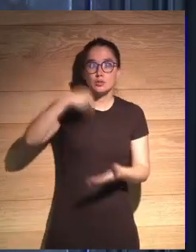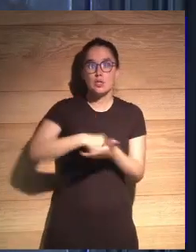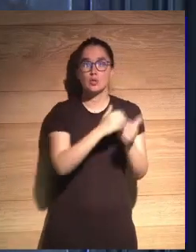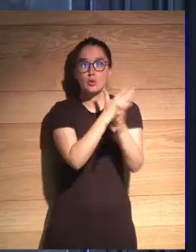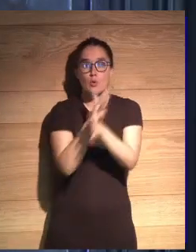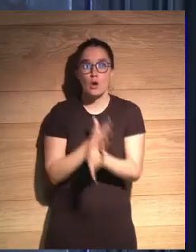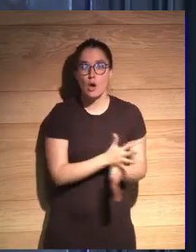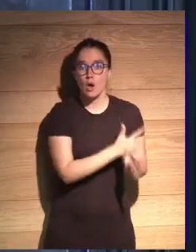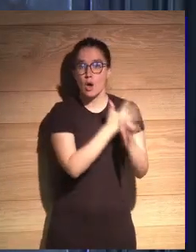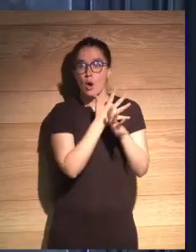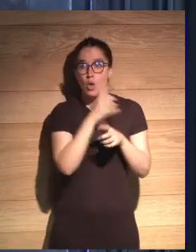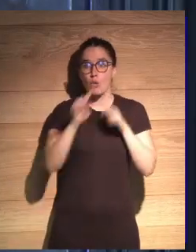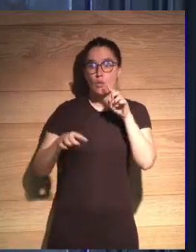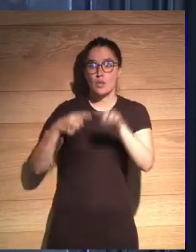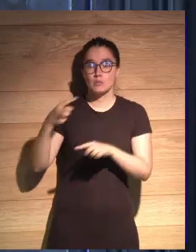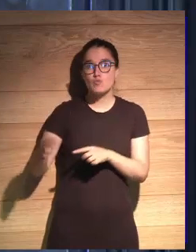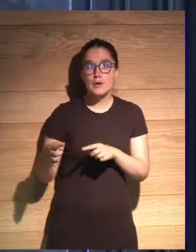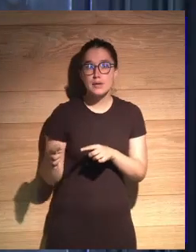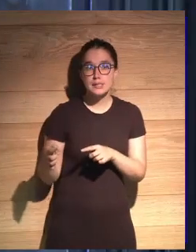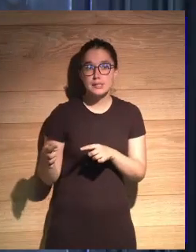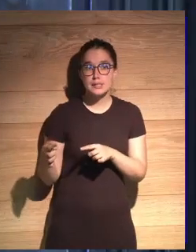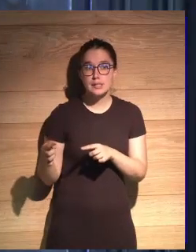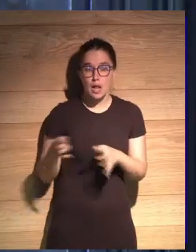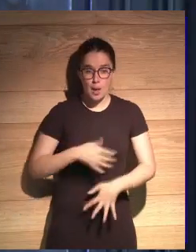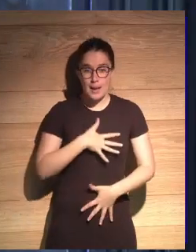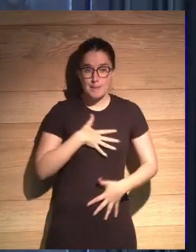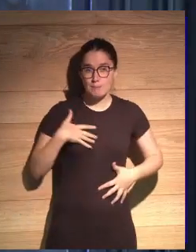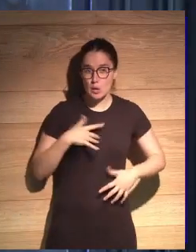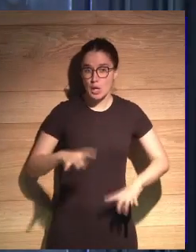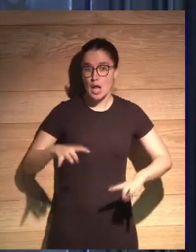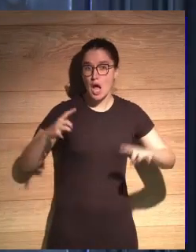the players to the real world, or that the passion that we put into the game